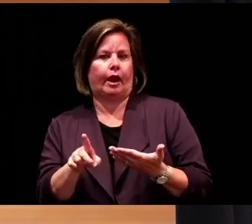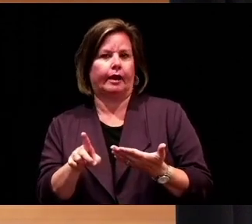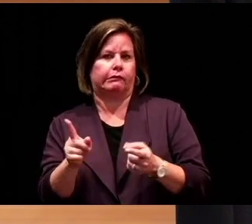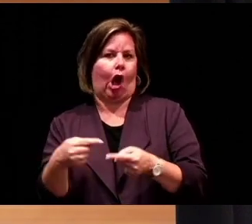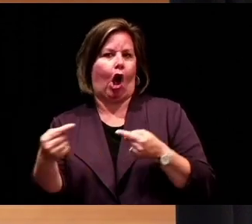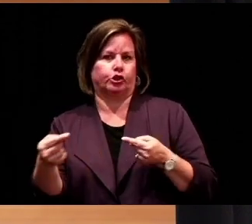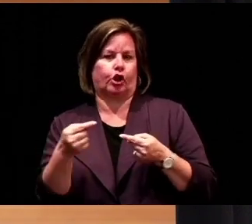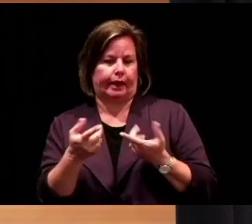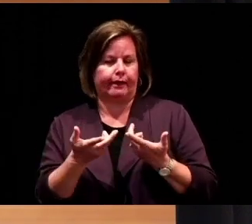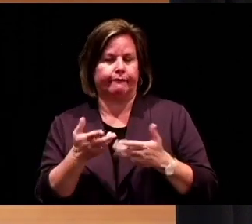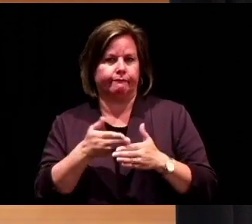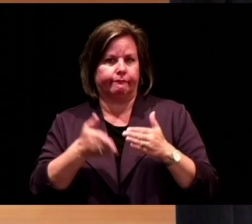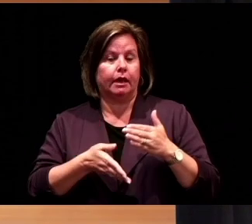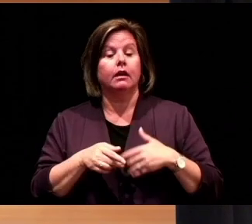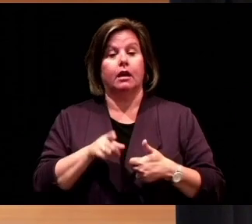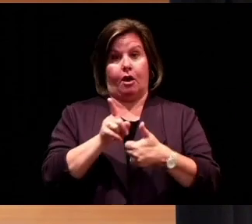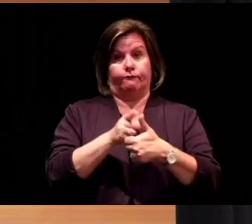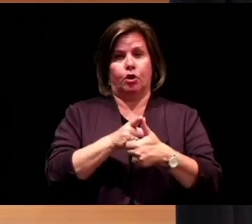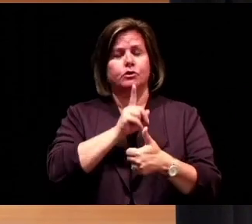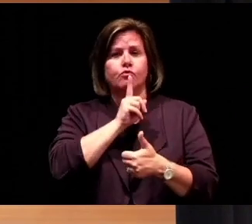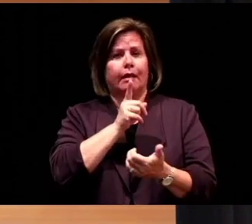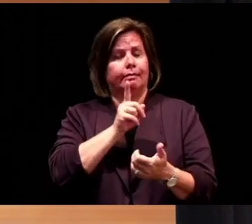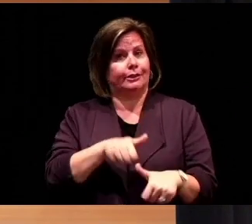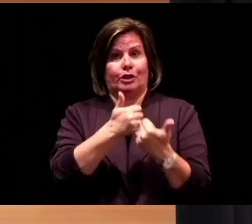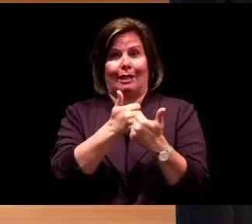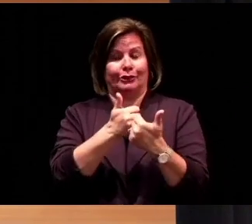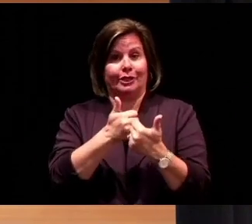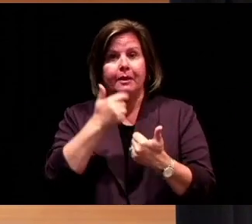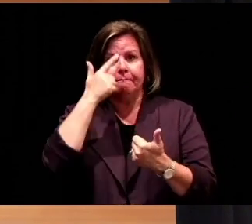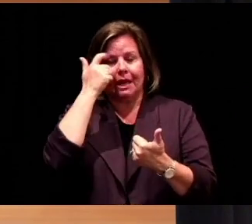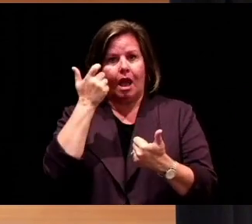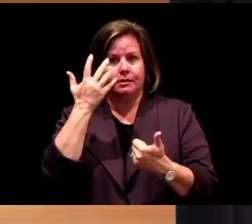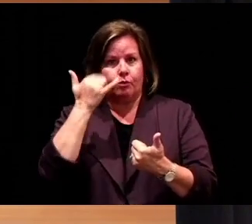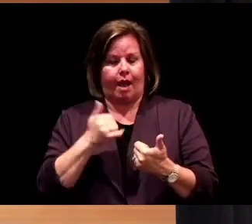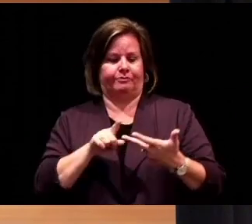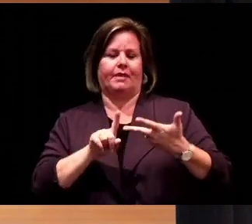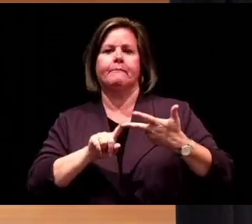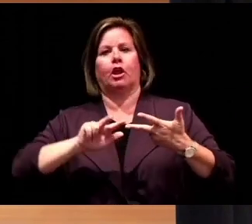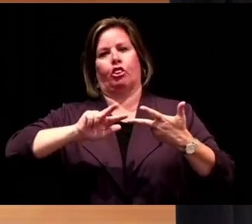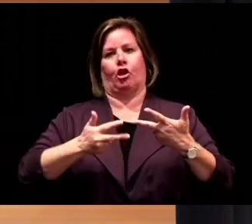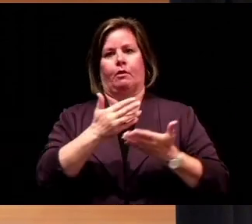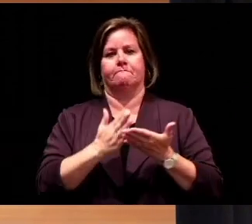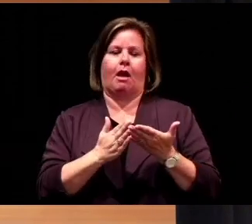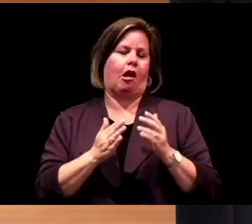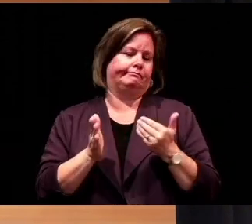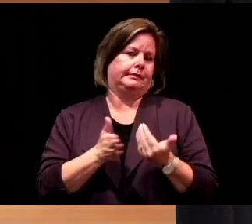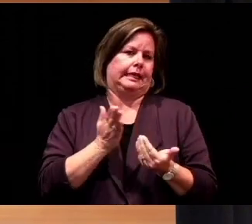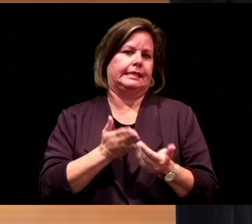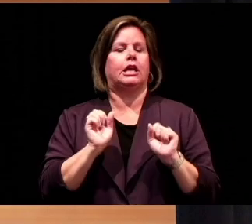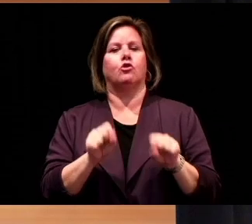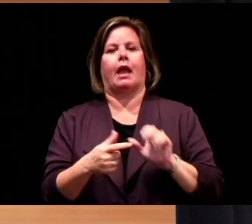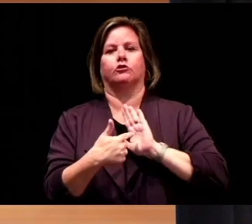seemed excessive to the court. So this is basically an ideal template for someone trying to pursue disparate impact